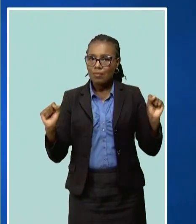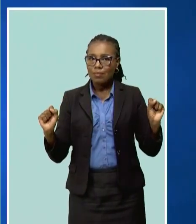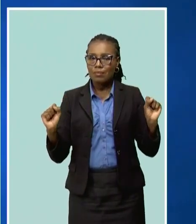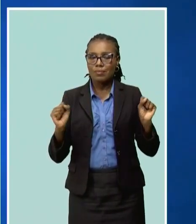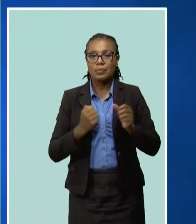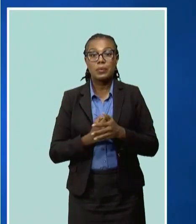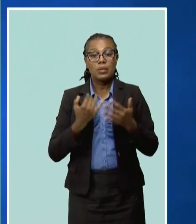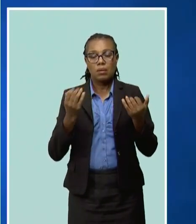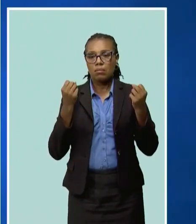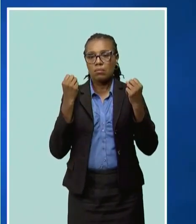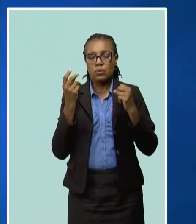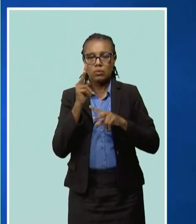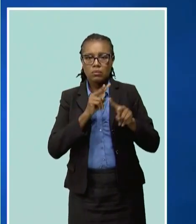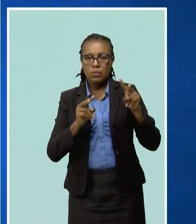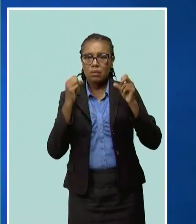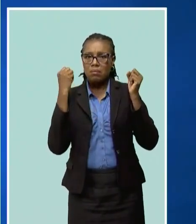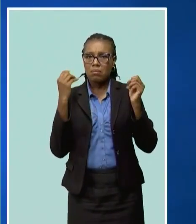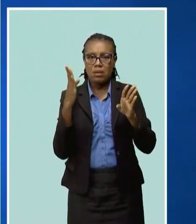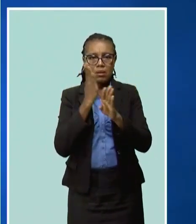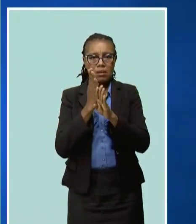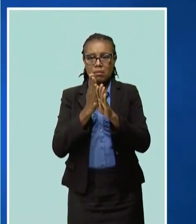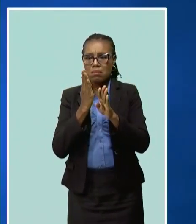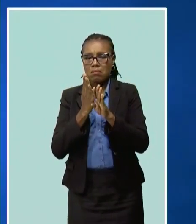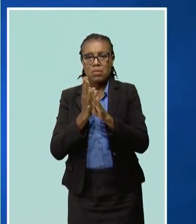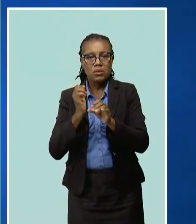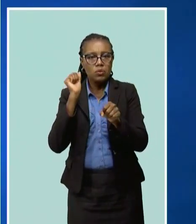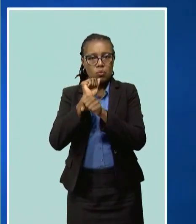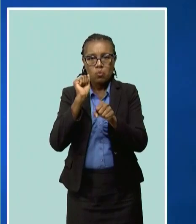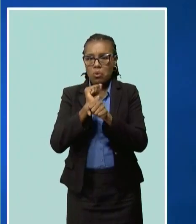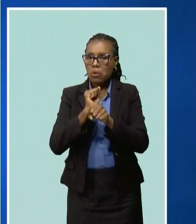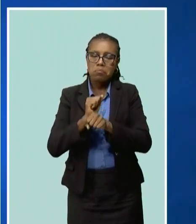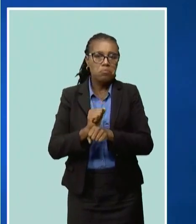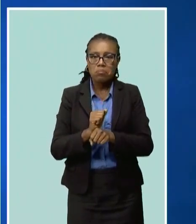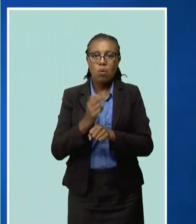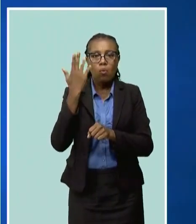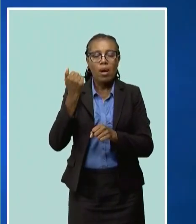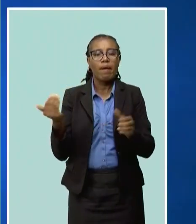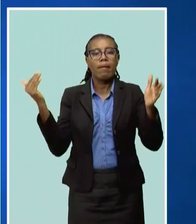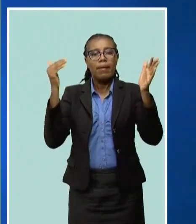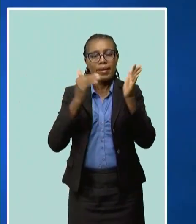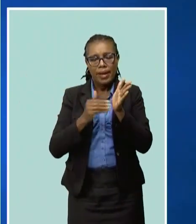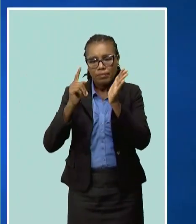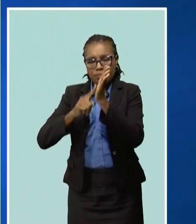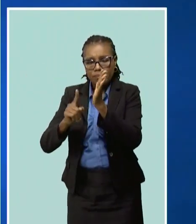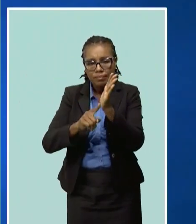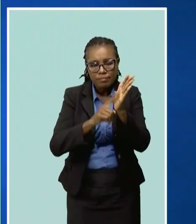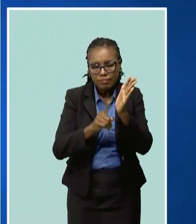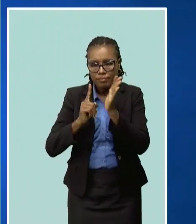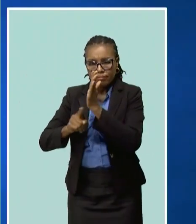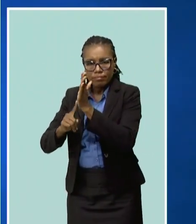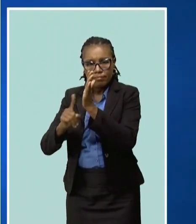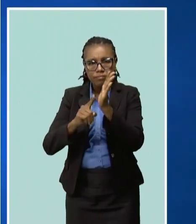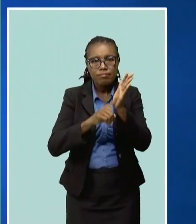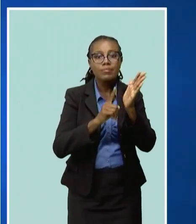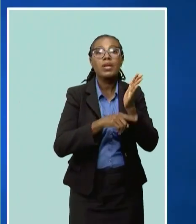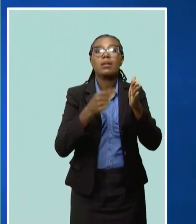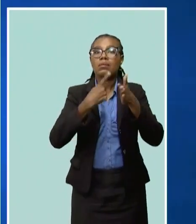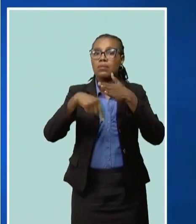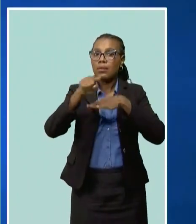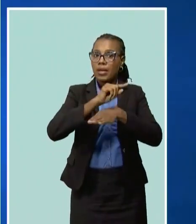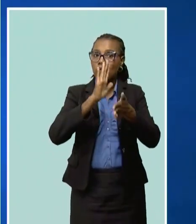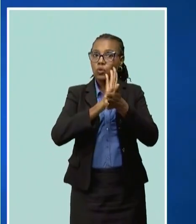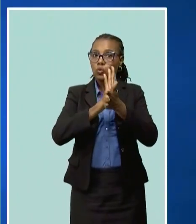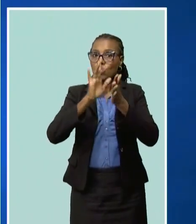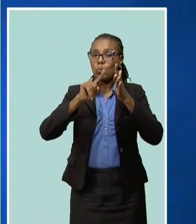number of buses off the road because we are going through the checks again to make sure that when school reopens next week, we